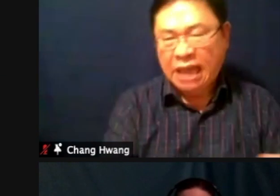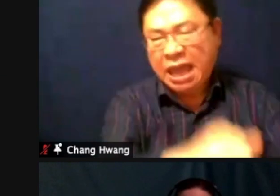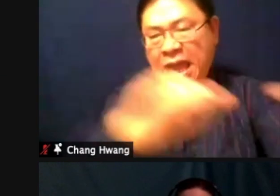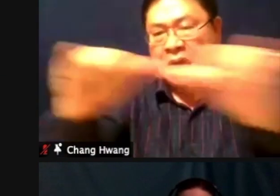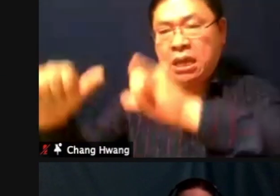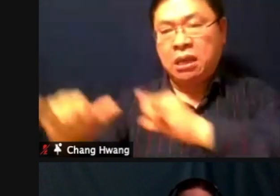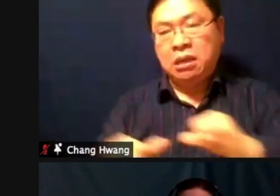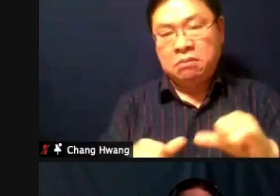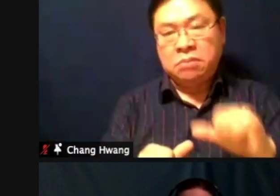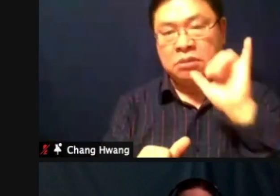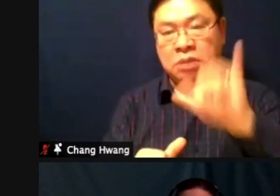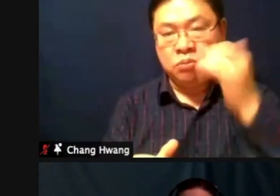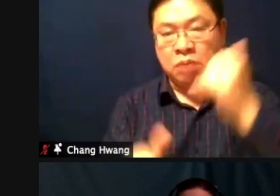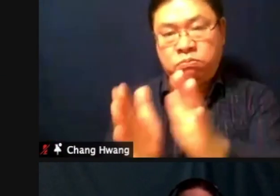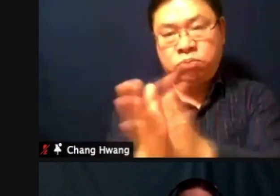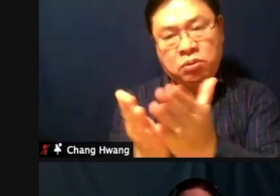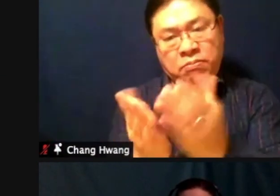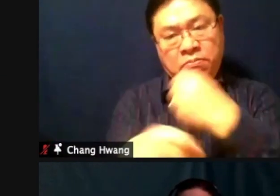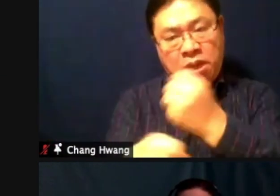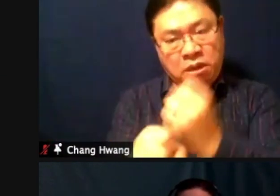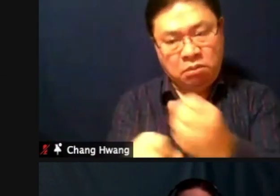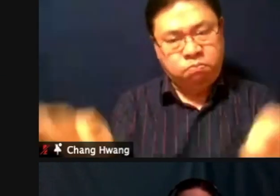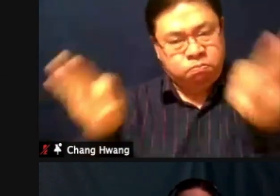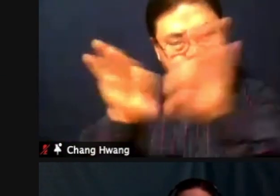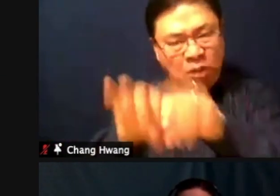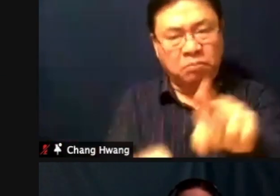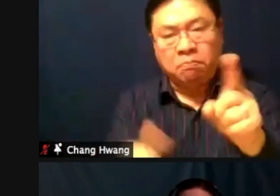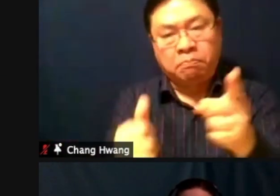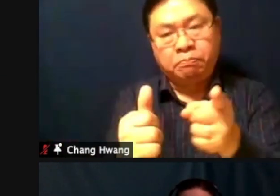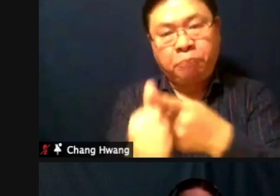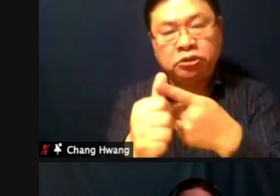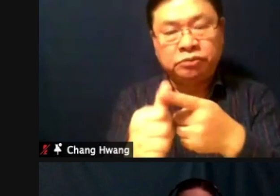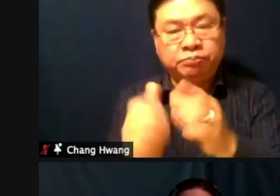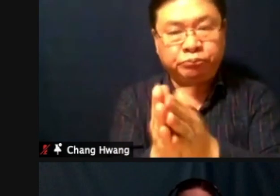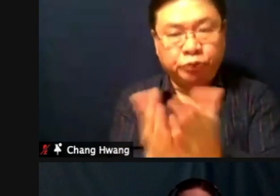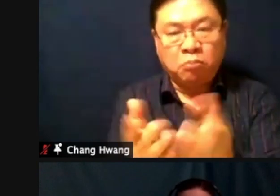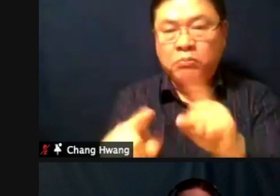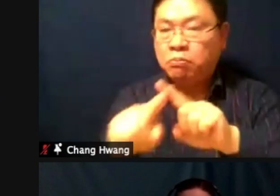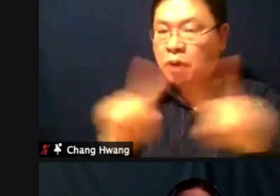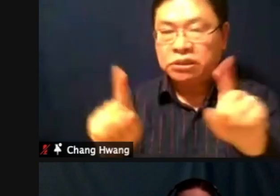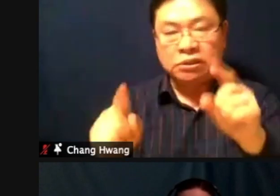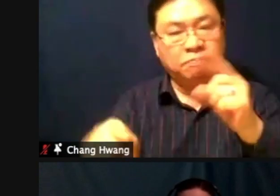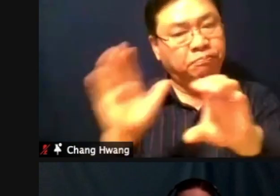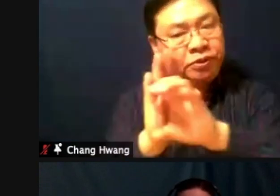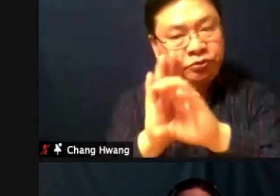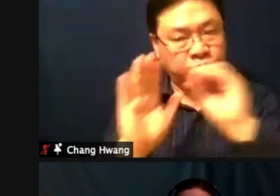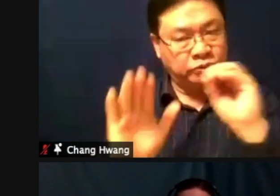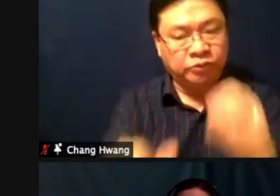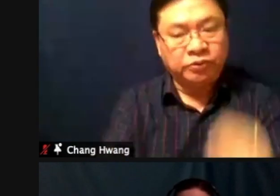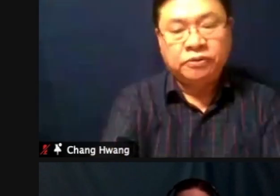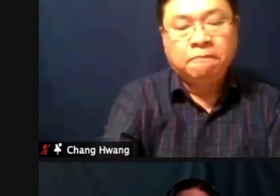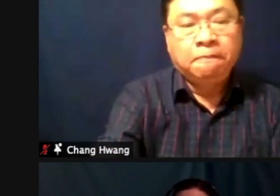but it wasn't well unified yet. It hadn't been standardized quite yet. So they felt that a booklet that would